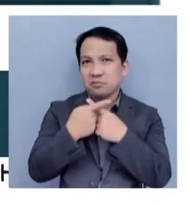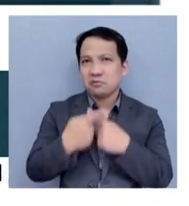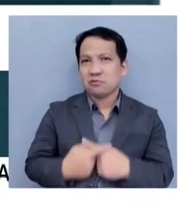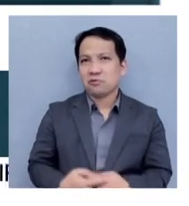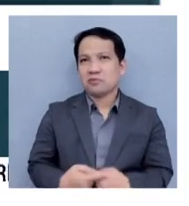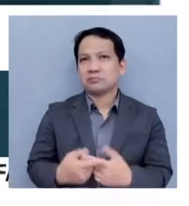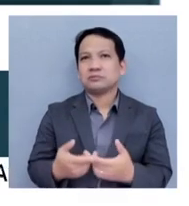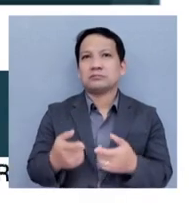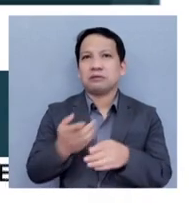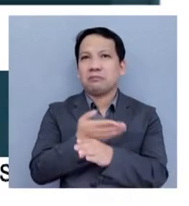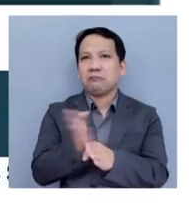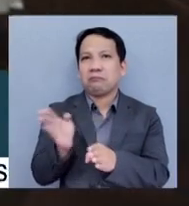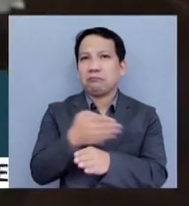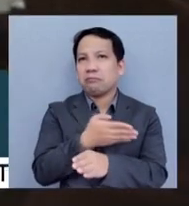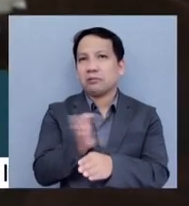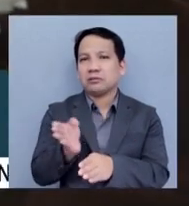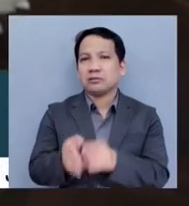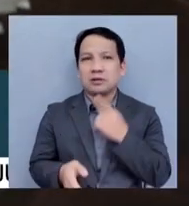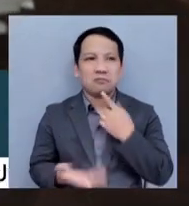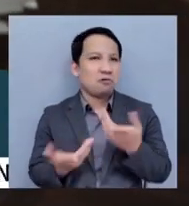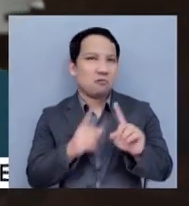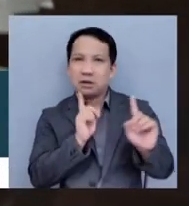Ah, hindi na sila sumagot.